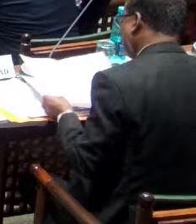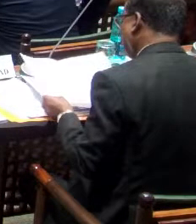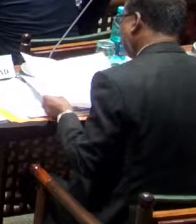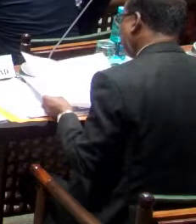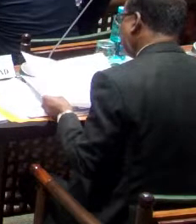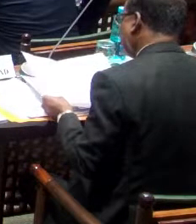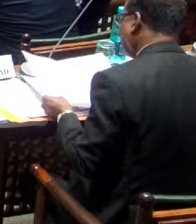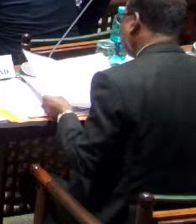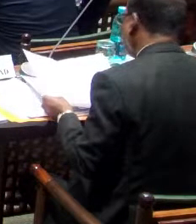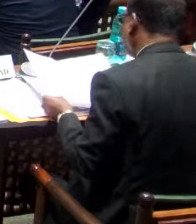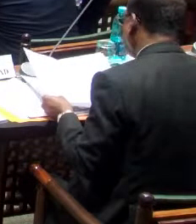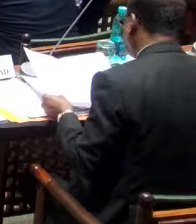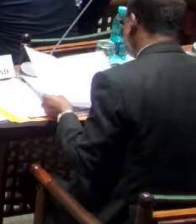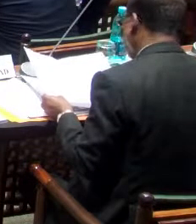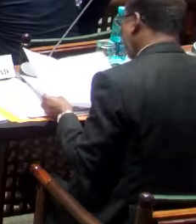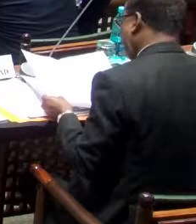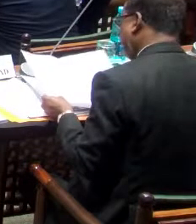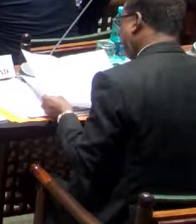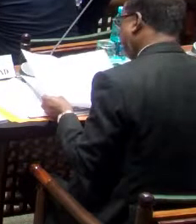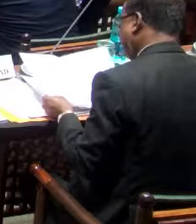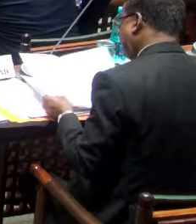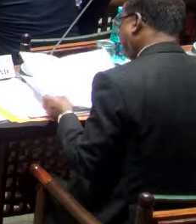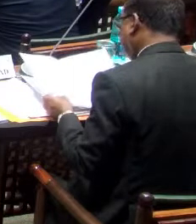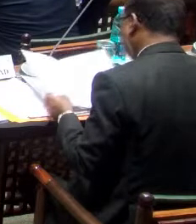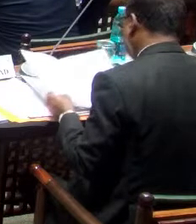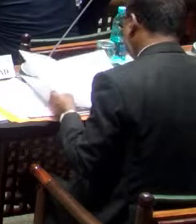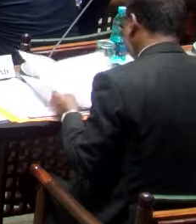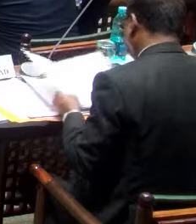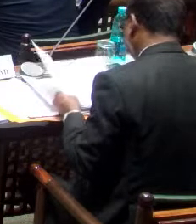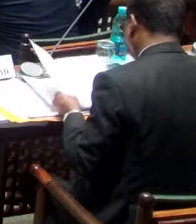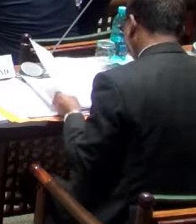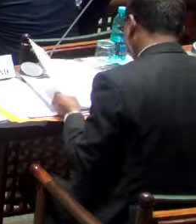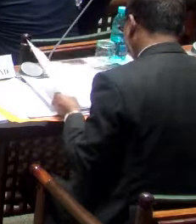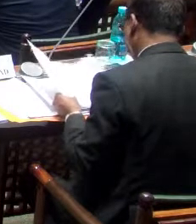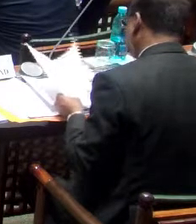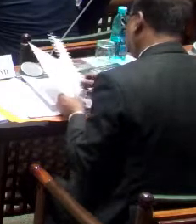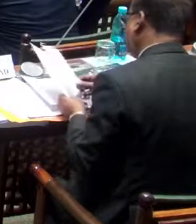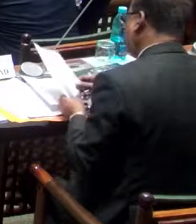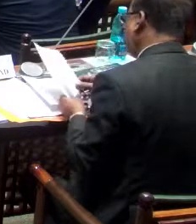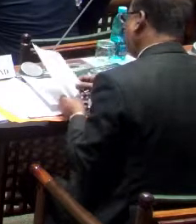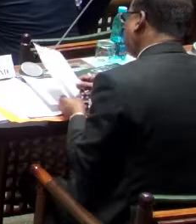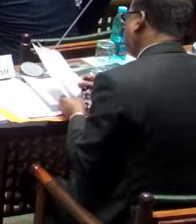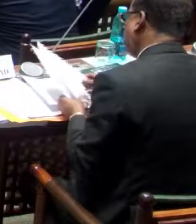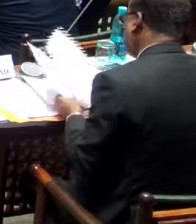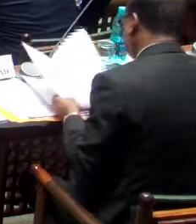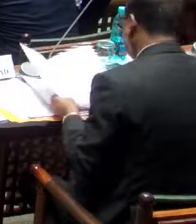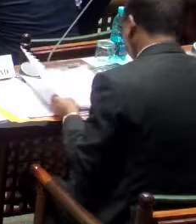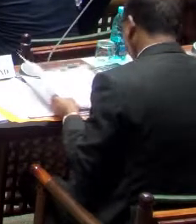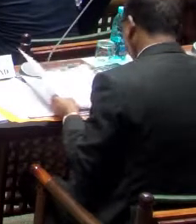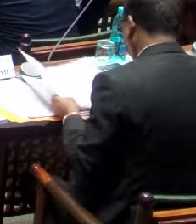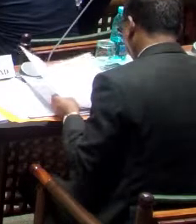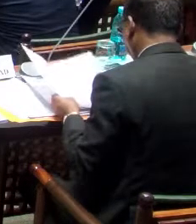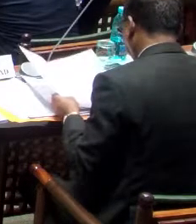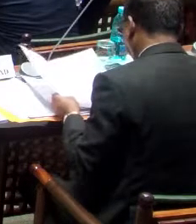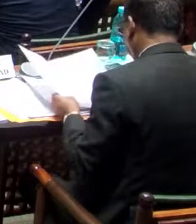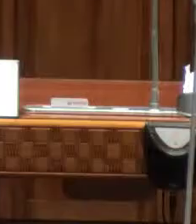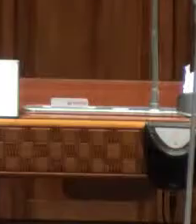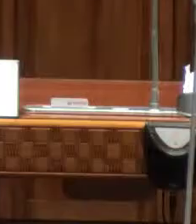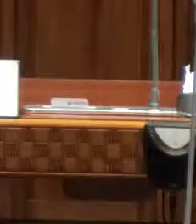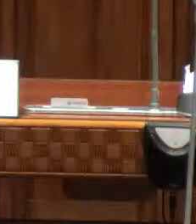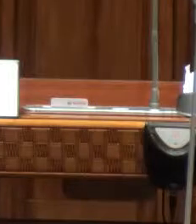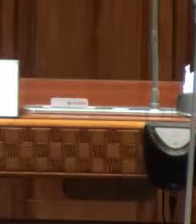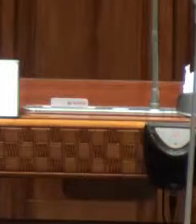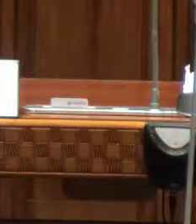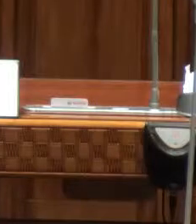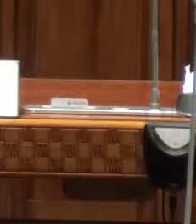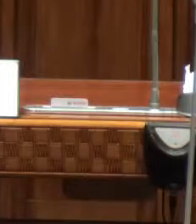to move his motion. You have the floor, sir. Thank you, Mr. Speaker, sir. Mr. Speaker, sir, pursuant to a resolution of Parliament on Thursday, 3rd